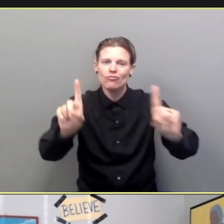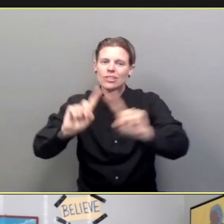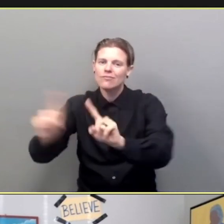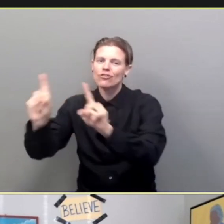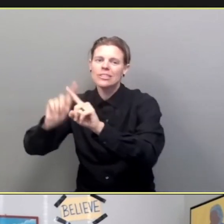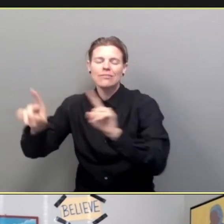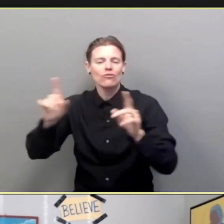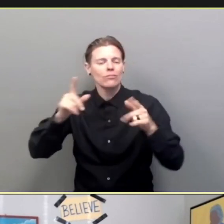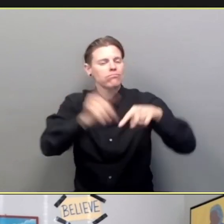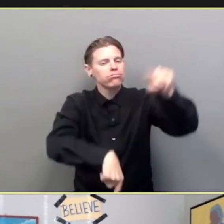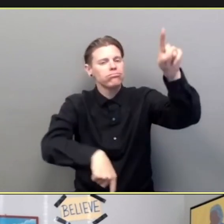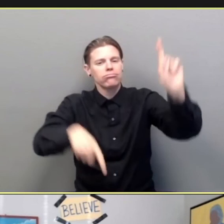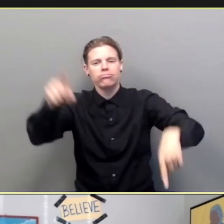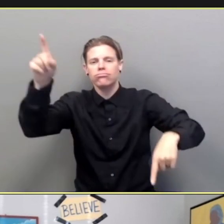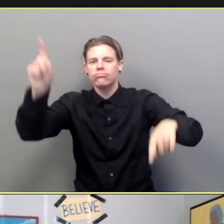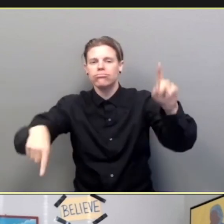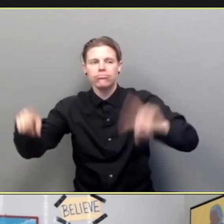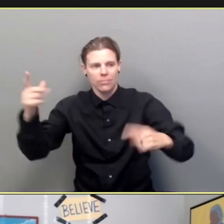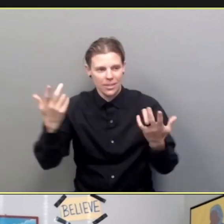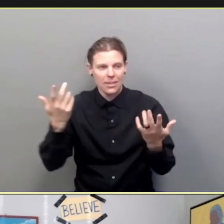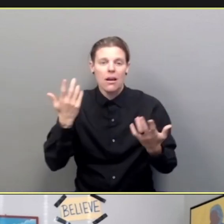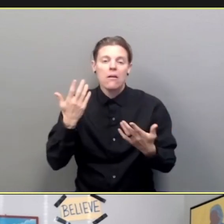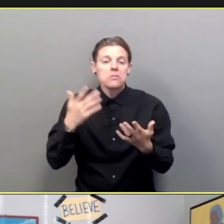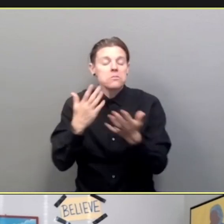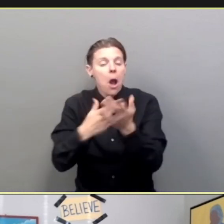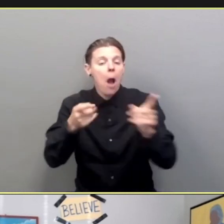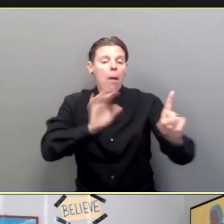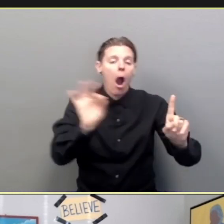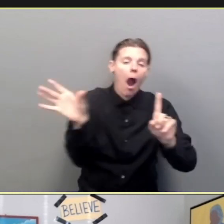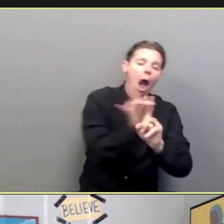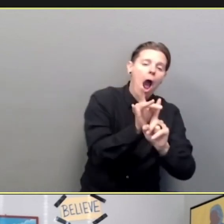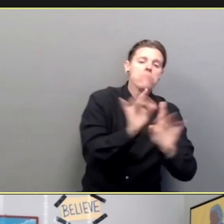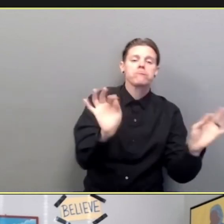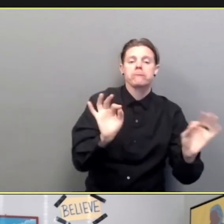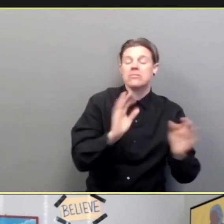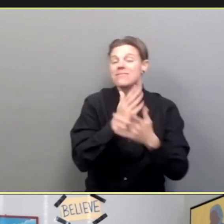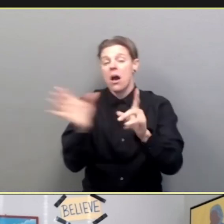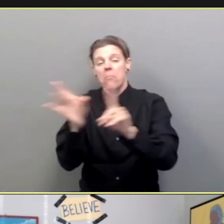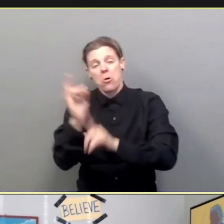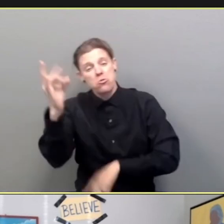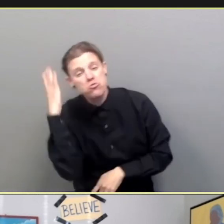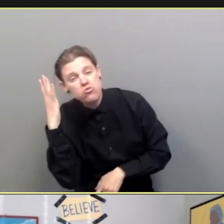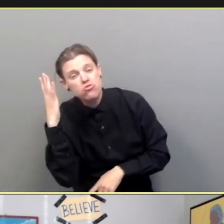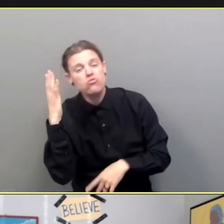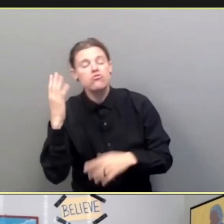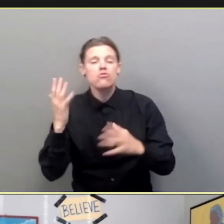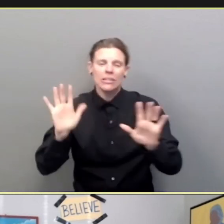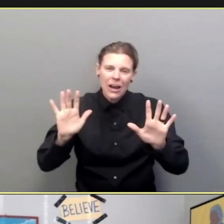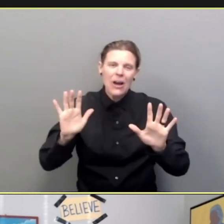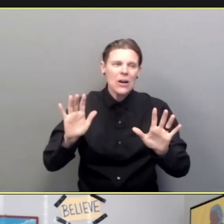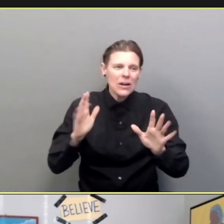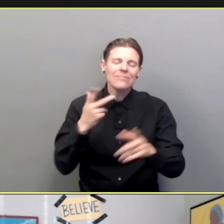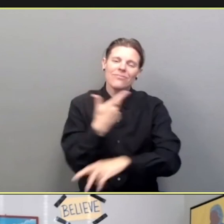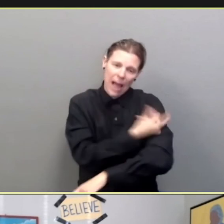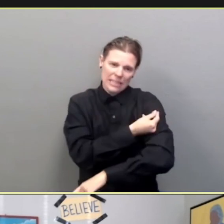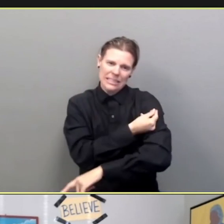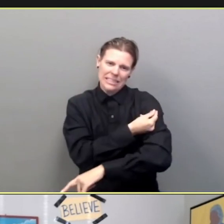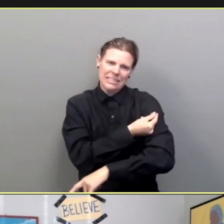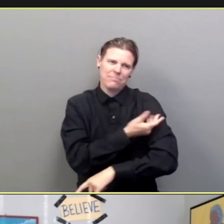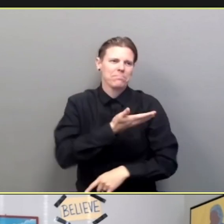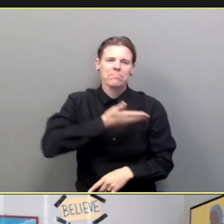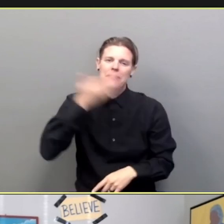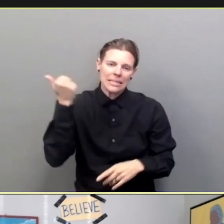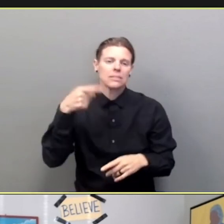and get a vaccine, because you'll increase your level of protection, and we believe